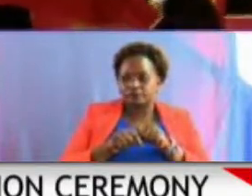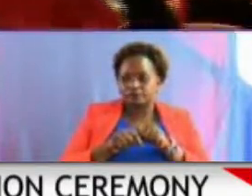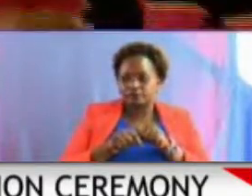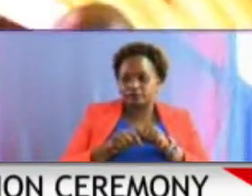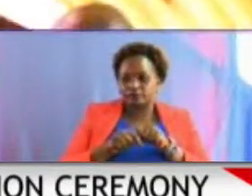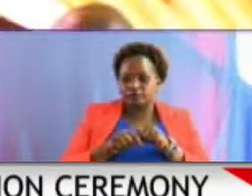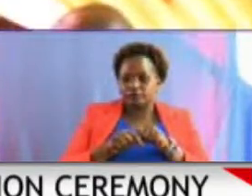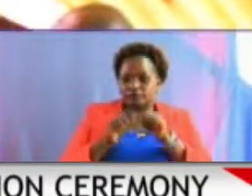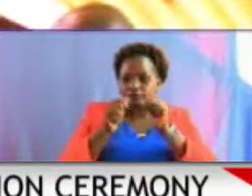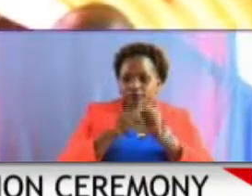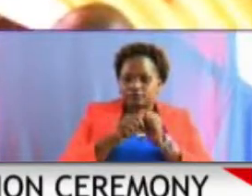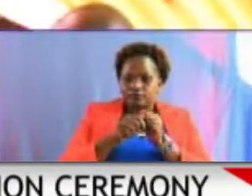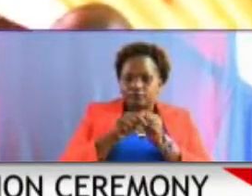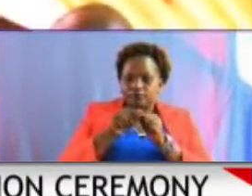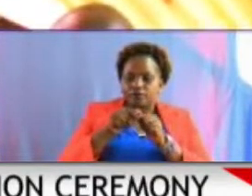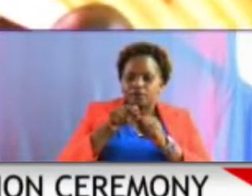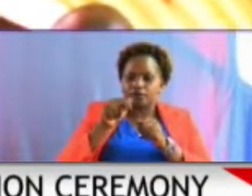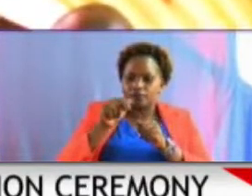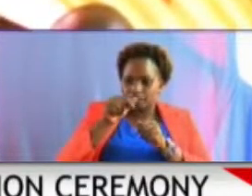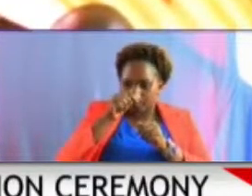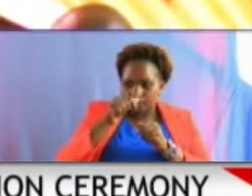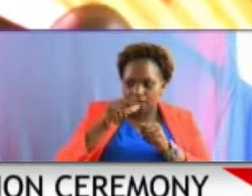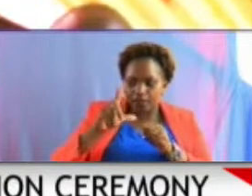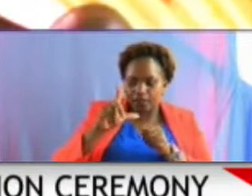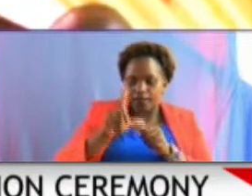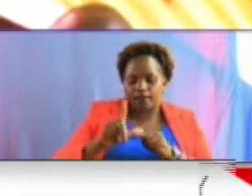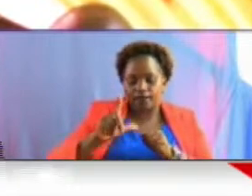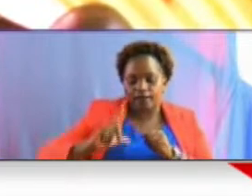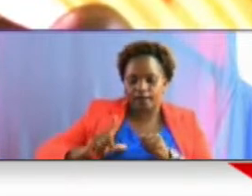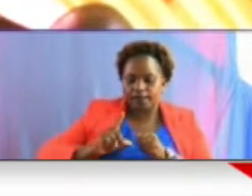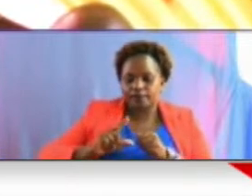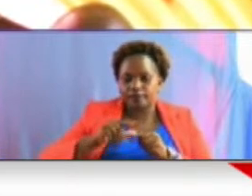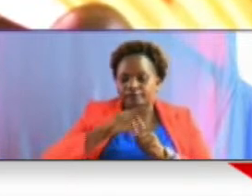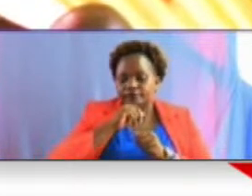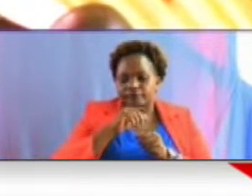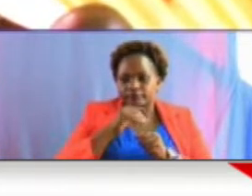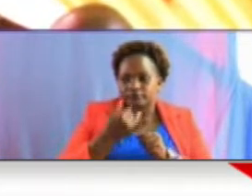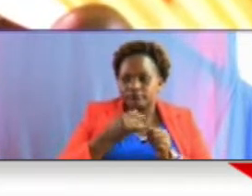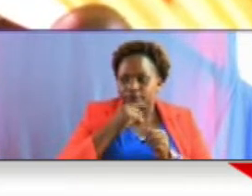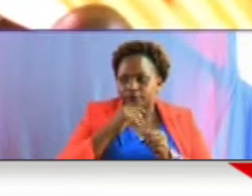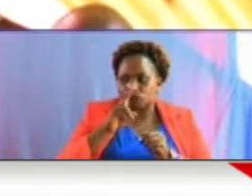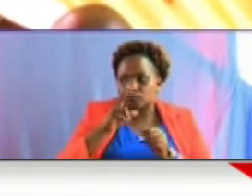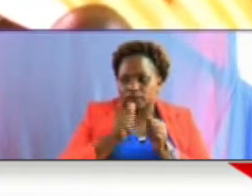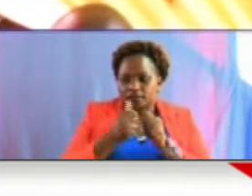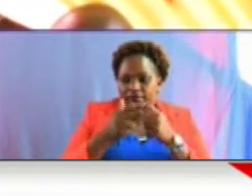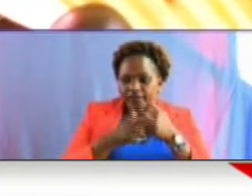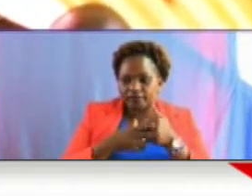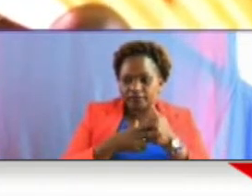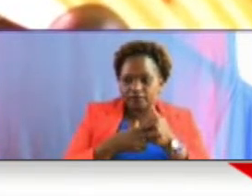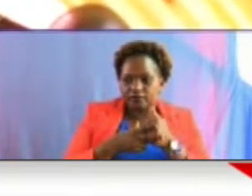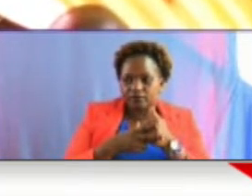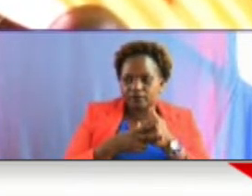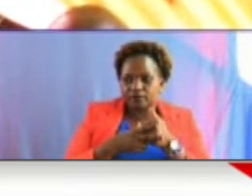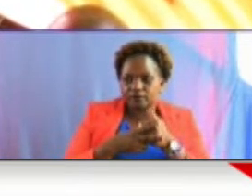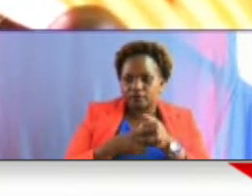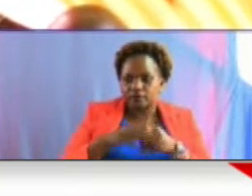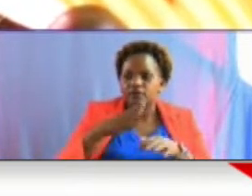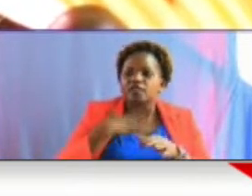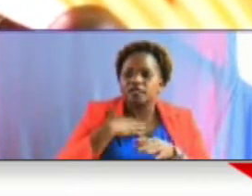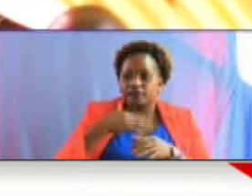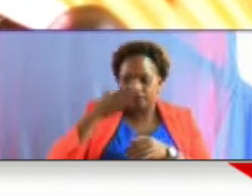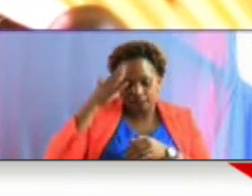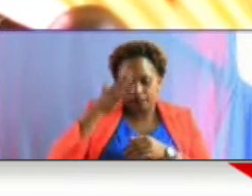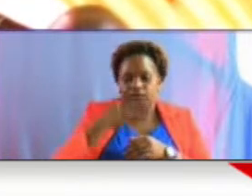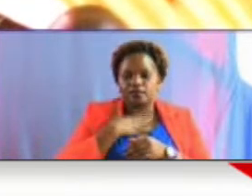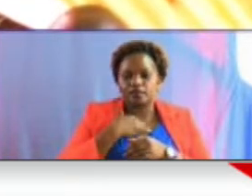With regard to infrastructure, ladies and gentlemen, in 2017, we identified the need